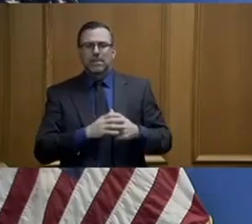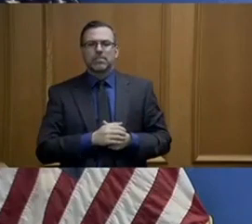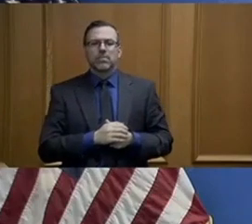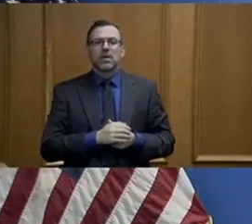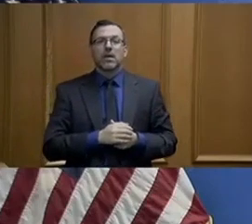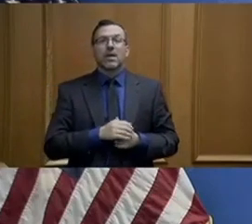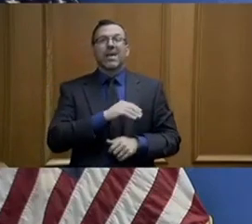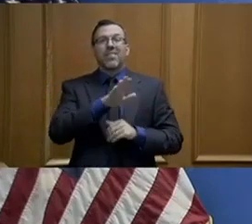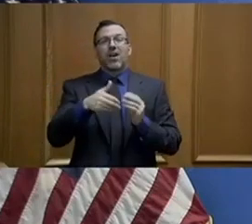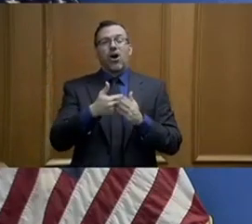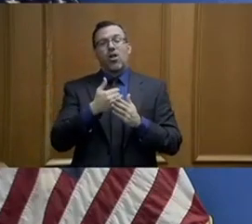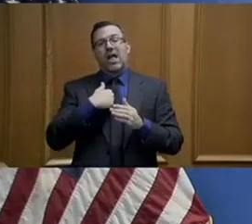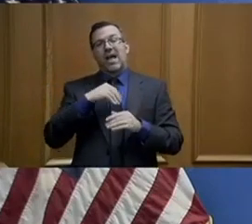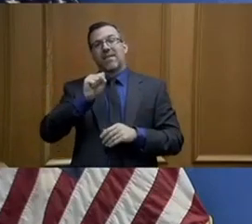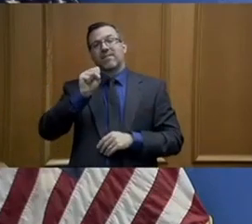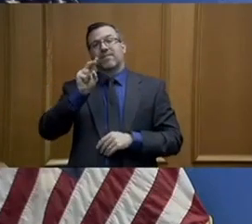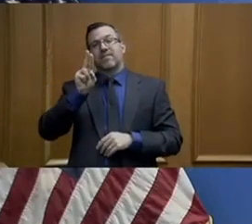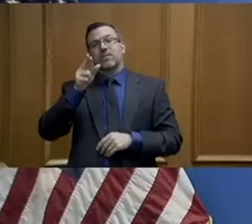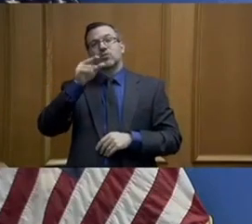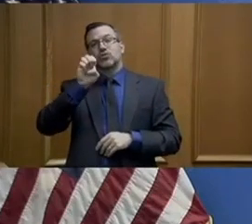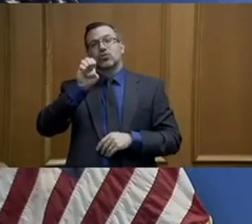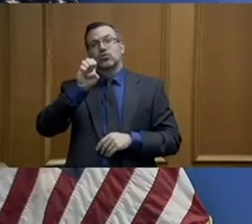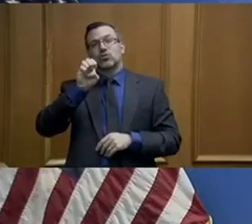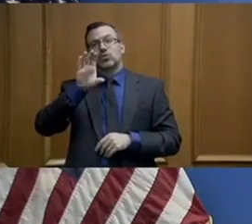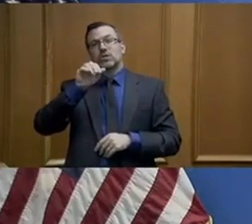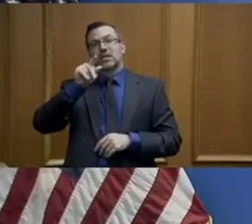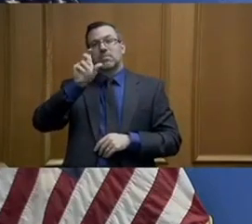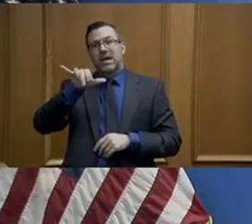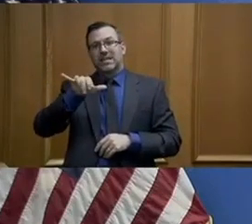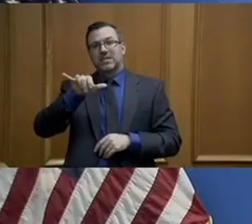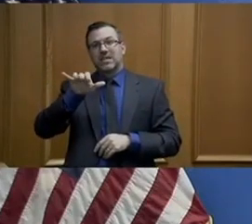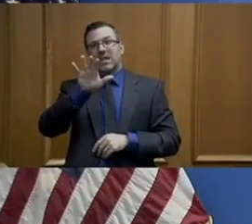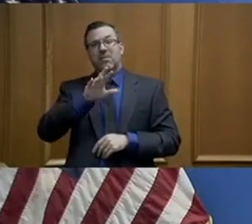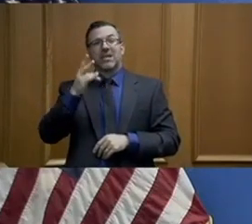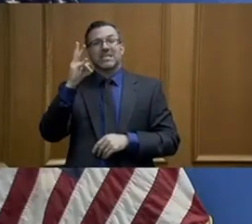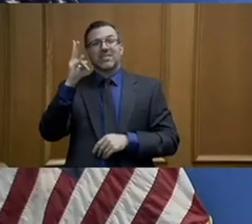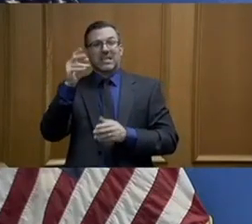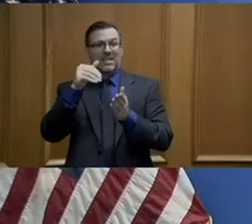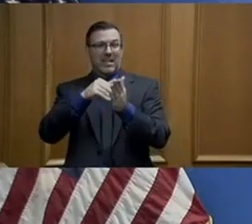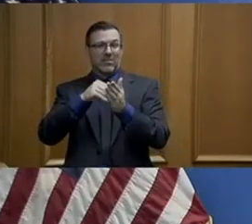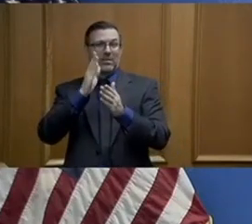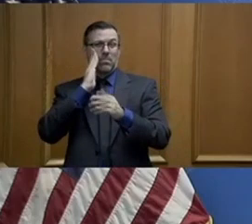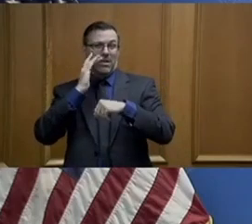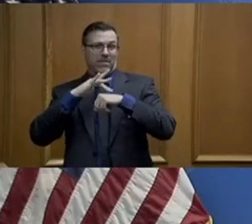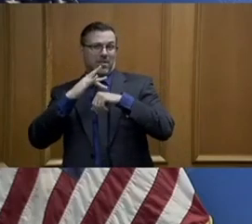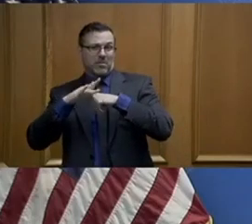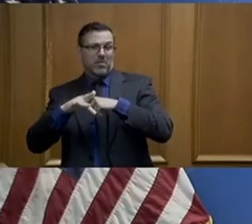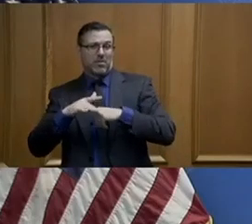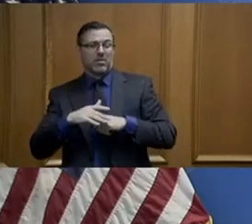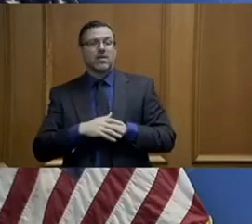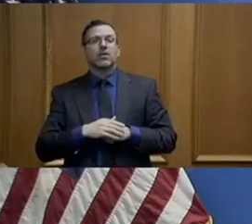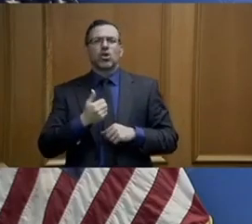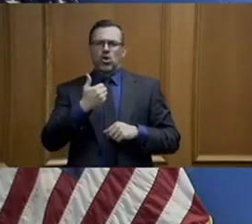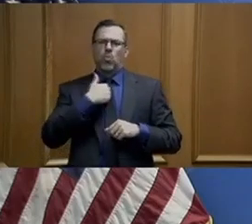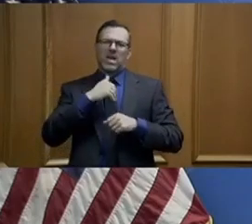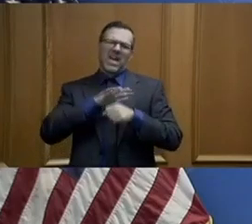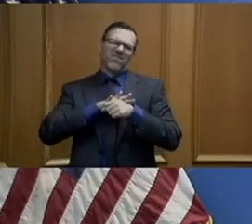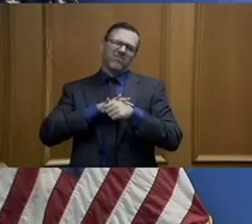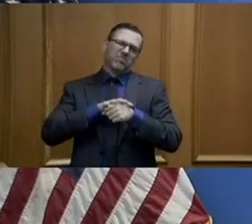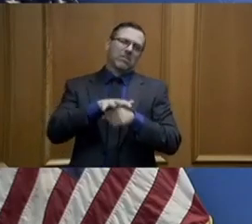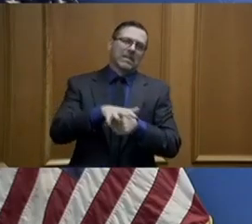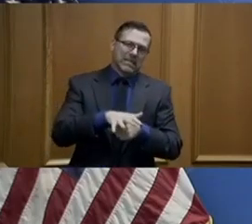surge capacity of about just over 17,000 beds within their own facilities. So we have plenty of